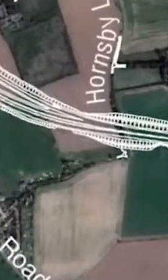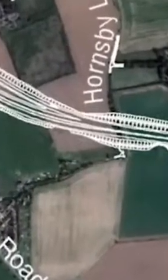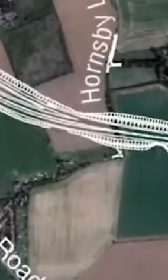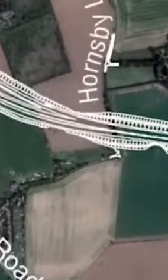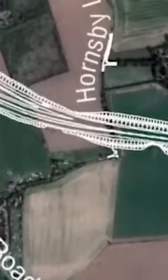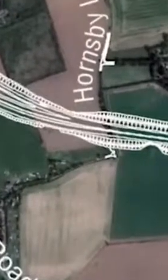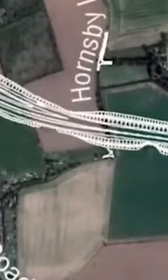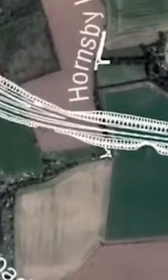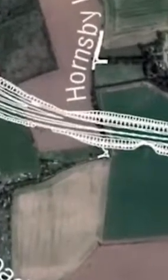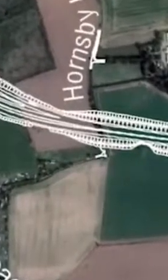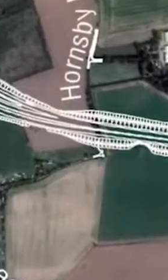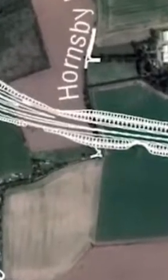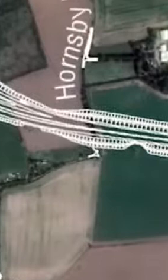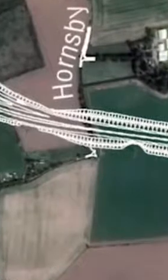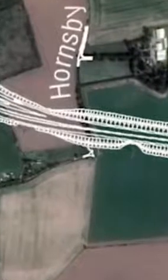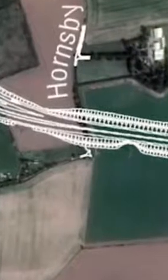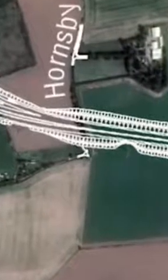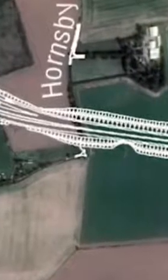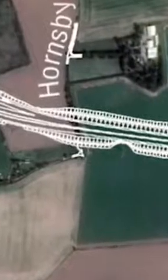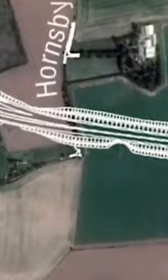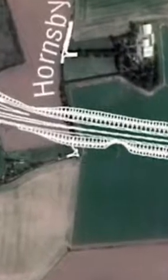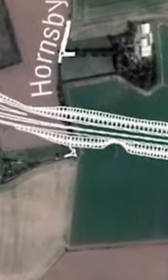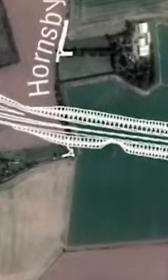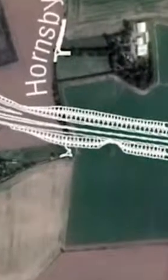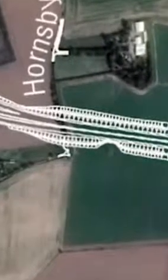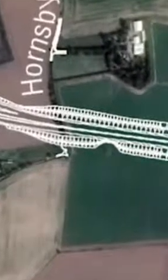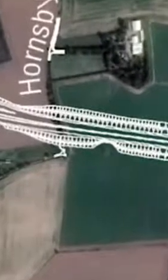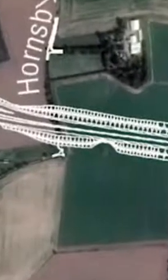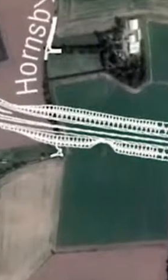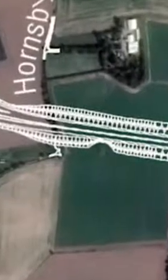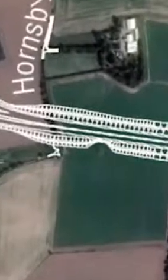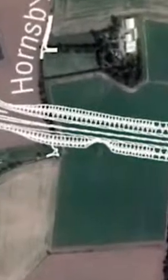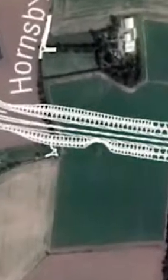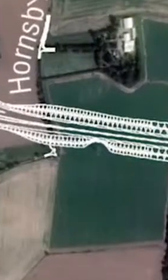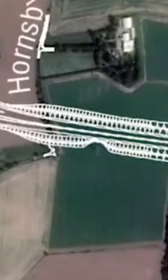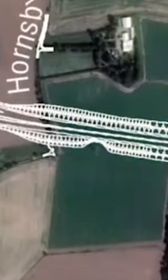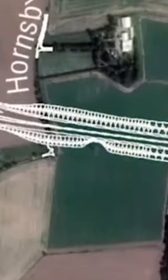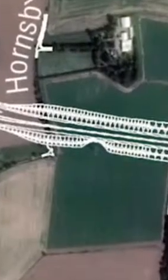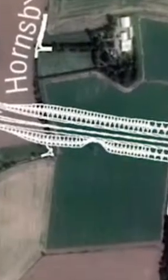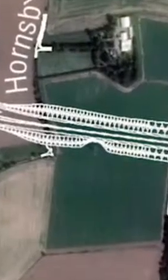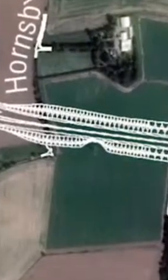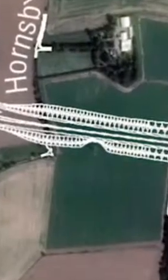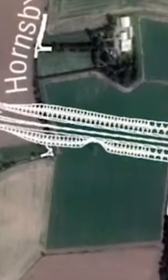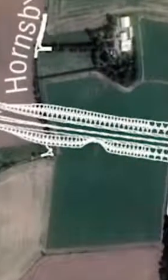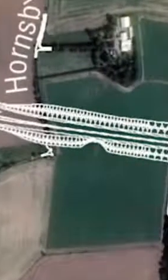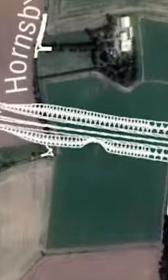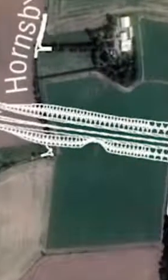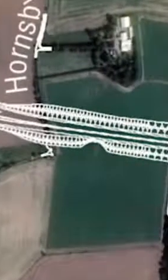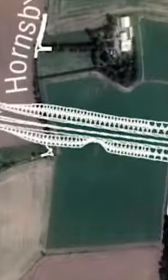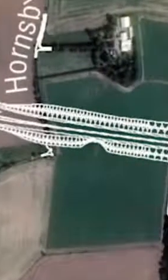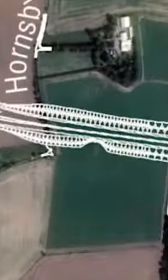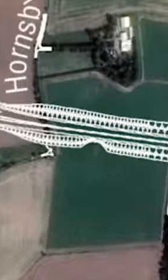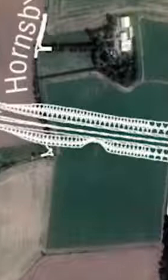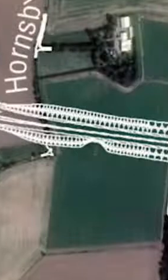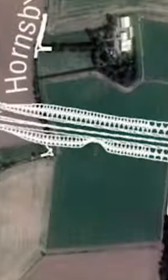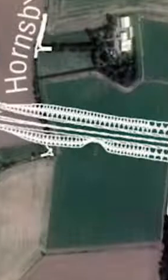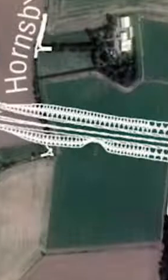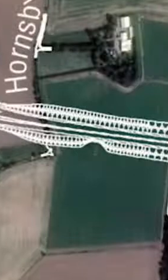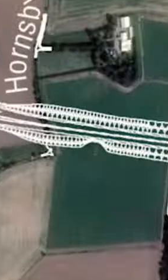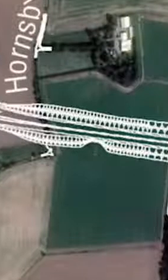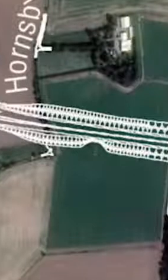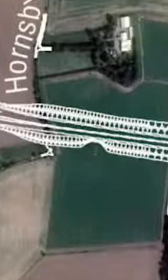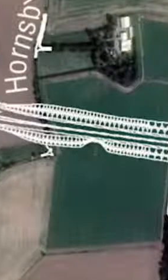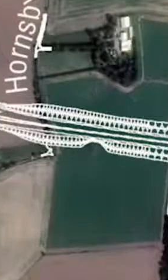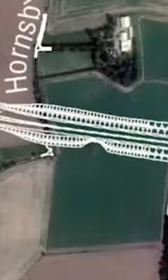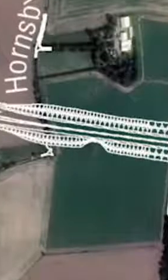previously proposed in a section of the route between the A128 Brentwood Road and Howford Road. So we're now developing other